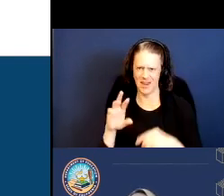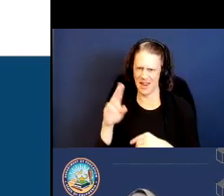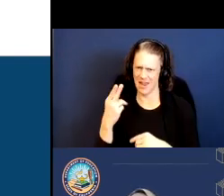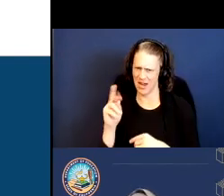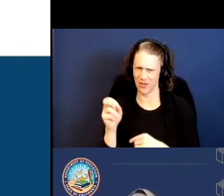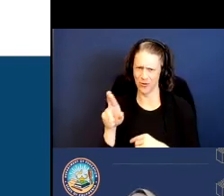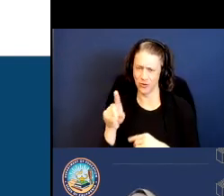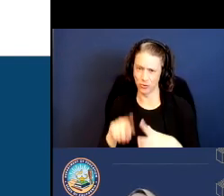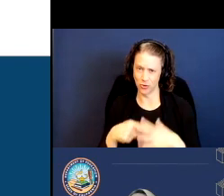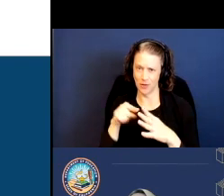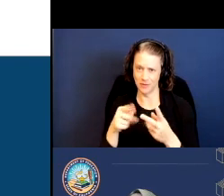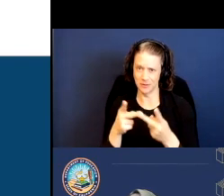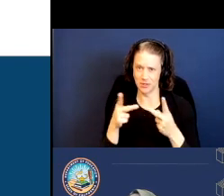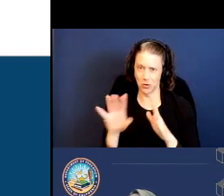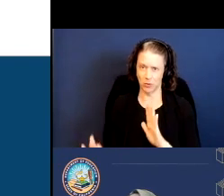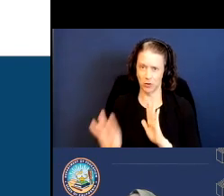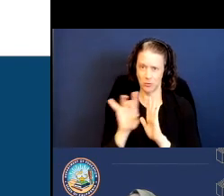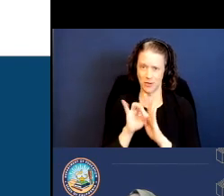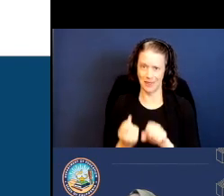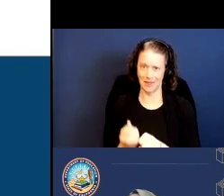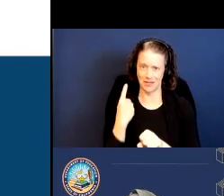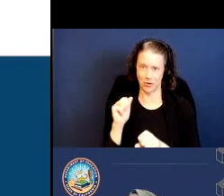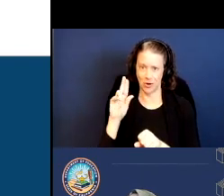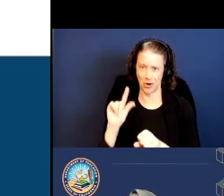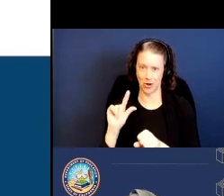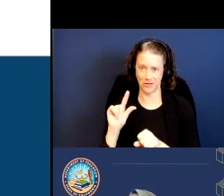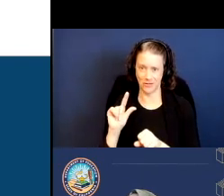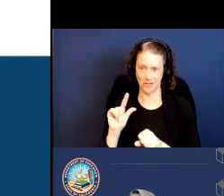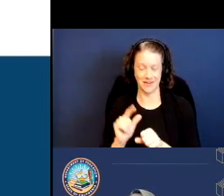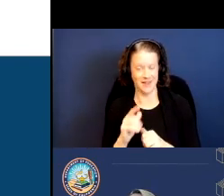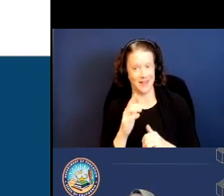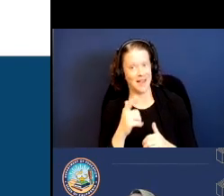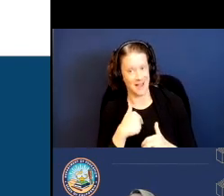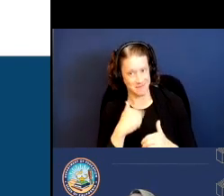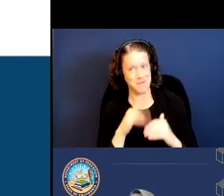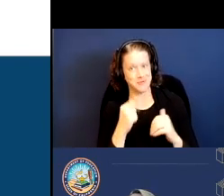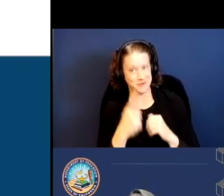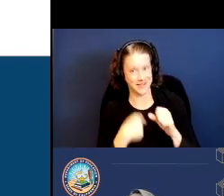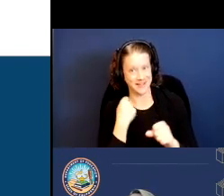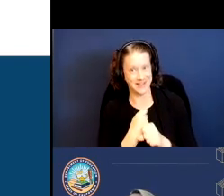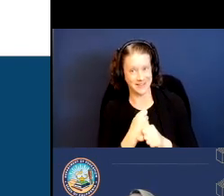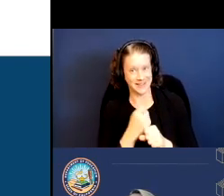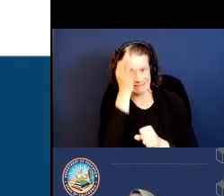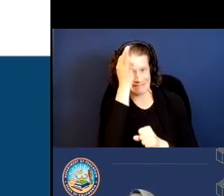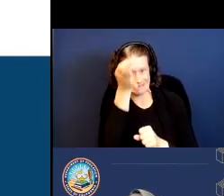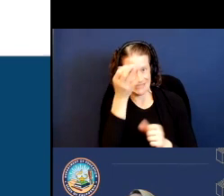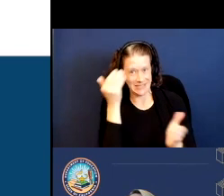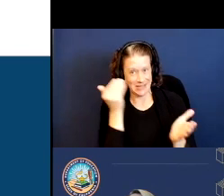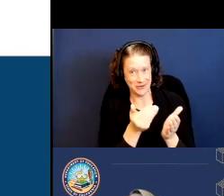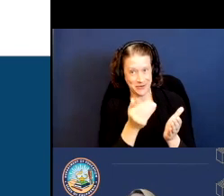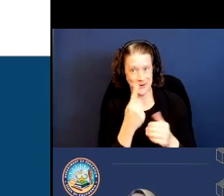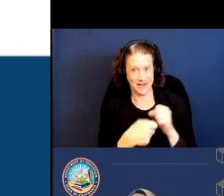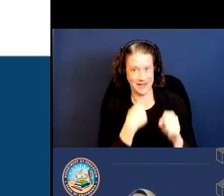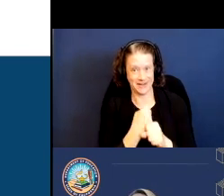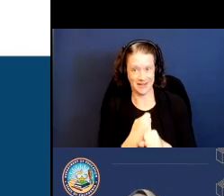position or were appointed last August. So you've been, almost. Yeah. Almost. We're coming upon a year. Yeah.